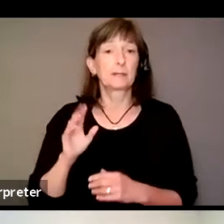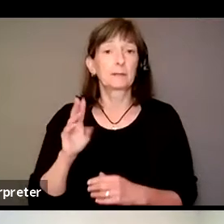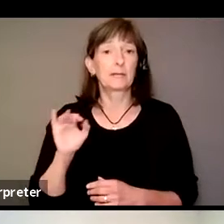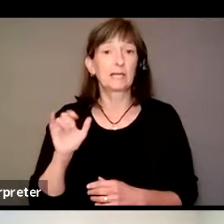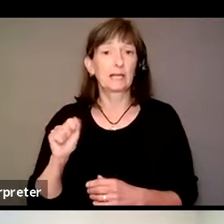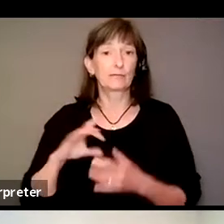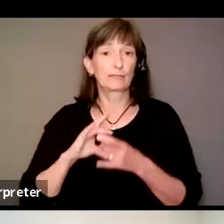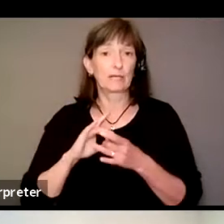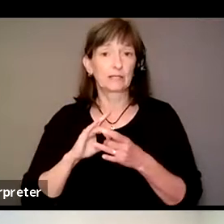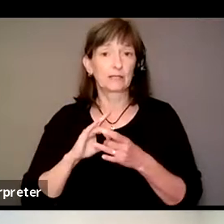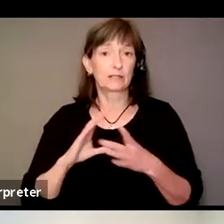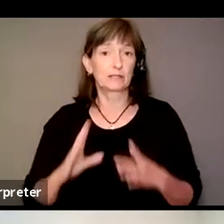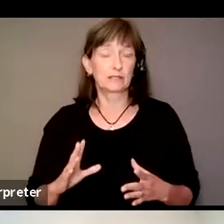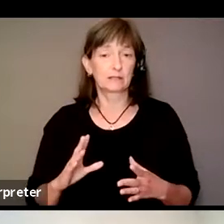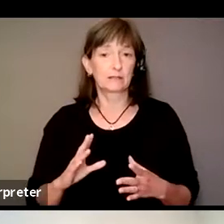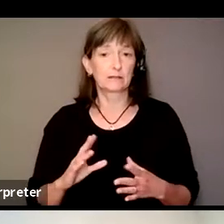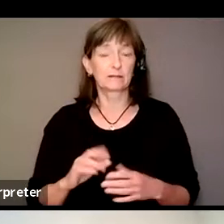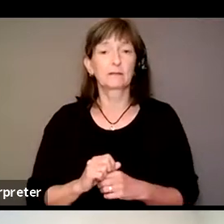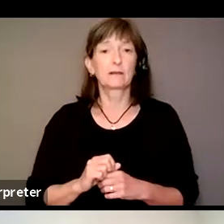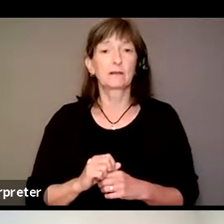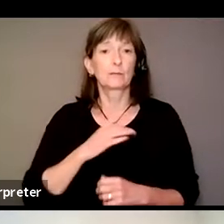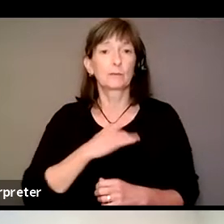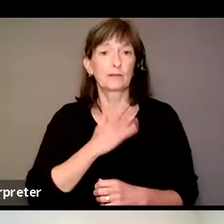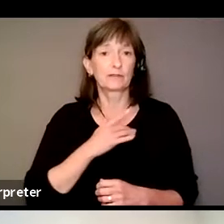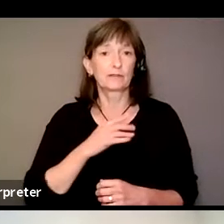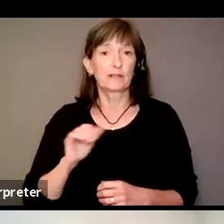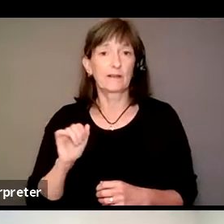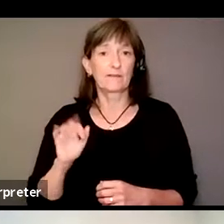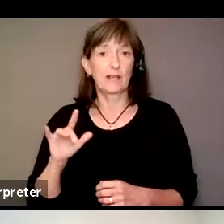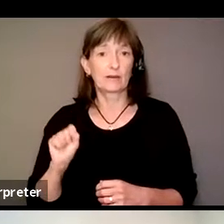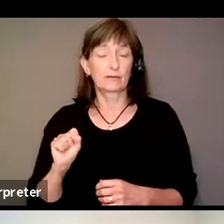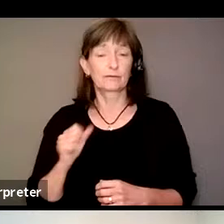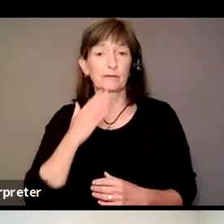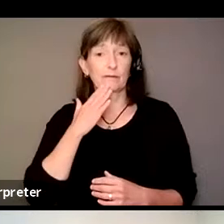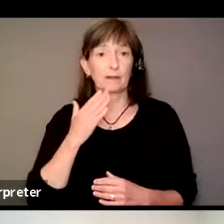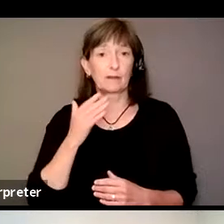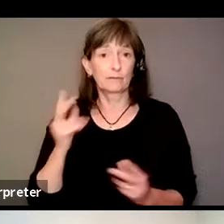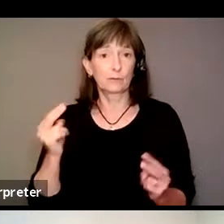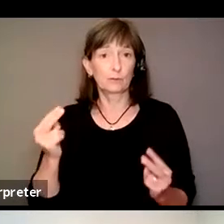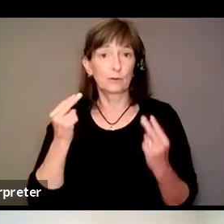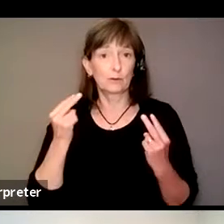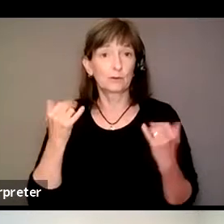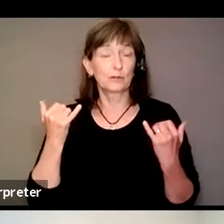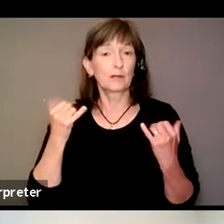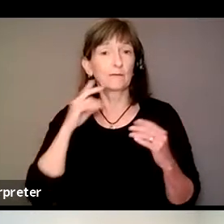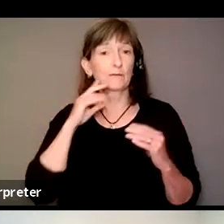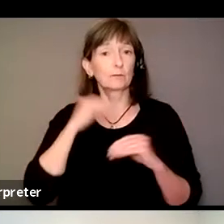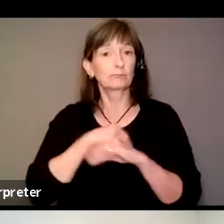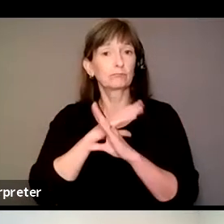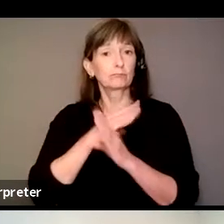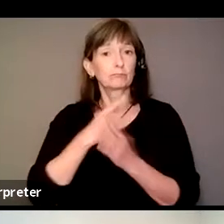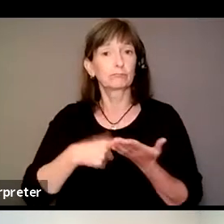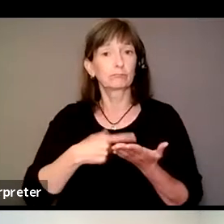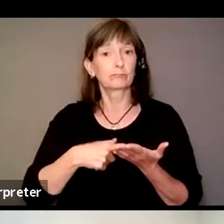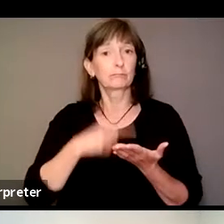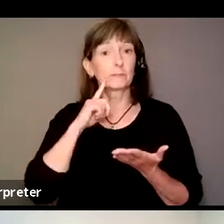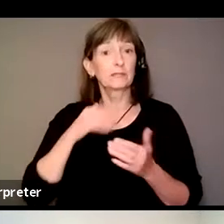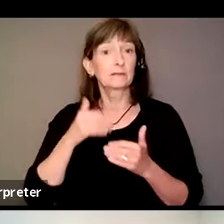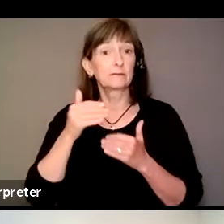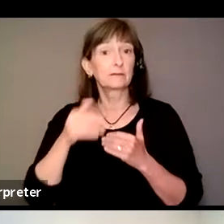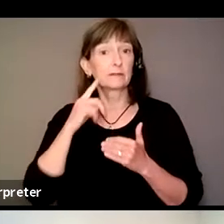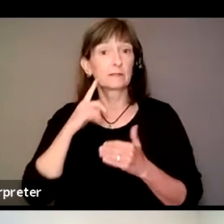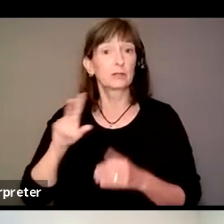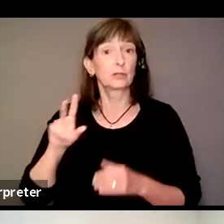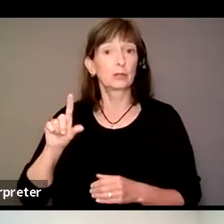Affairs, Municipal and Provincial Affairs. Thank you for joining us this morning for a virtual conversation on the 2021 municipal